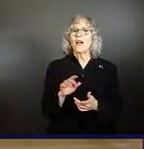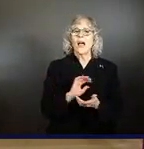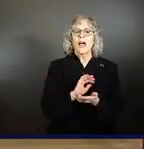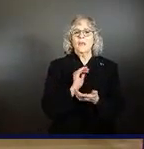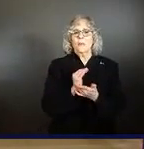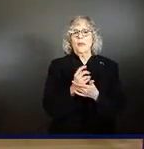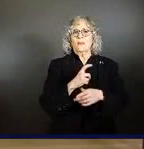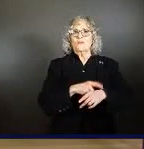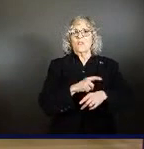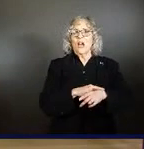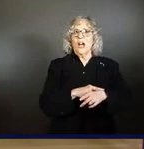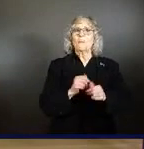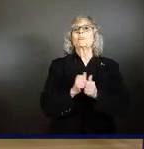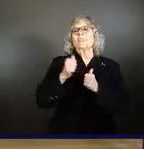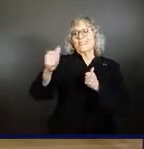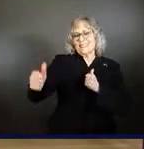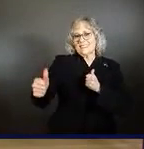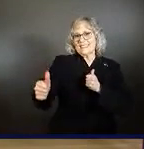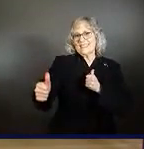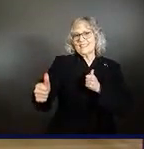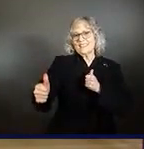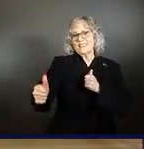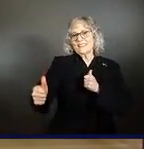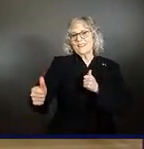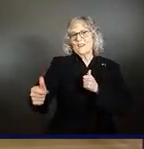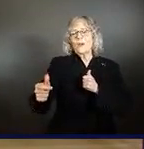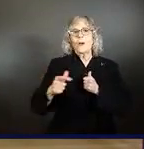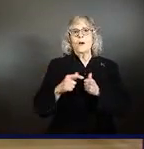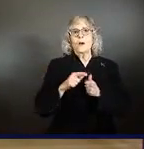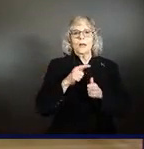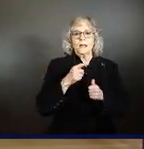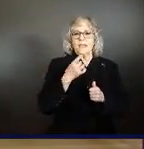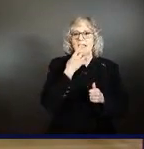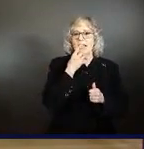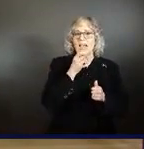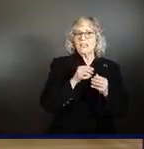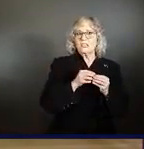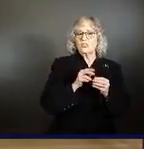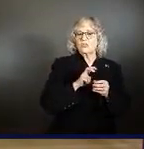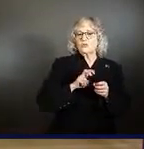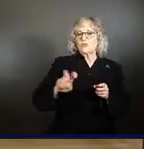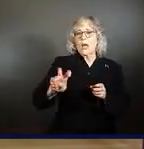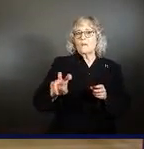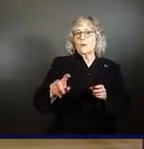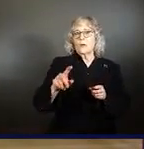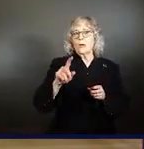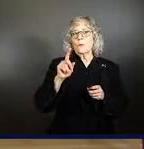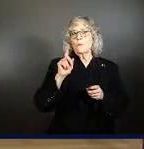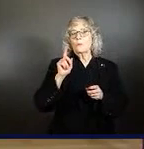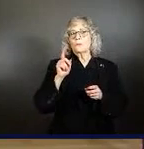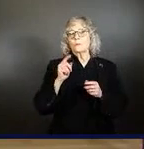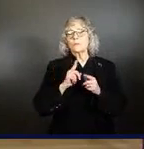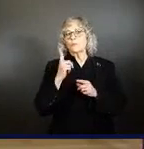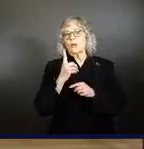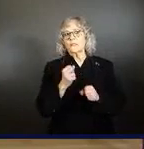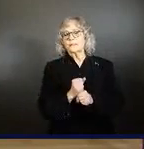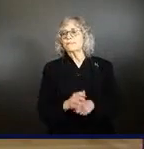takes, it's the distance to which light can travel basically in 1 year. Yeah. And to give you